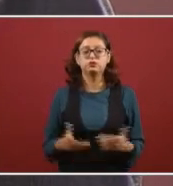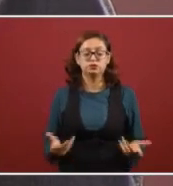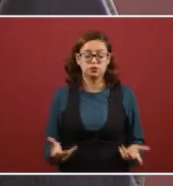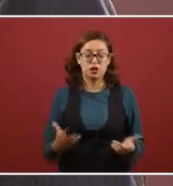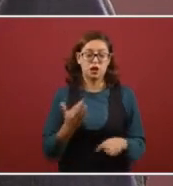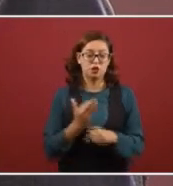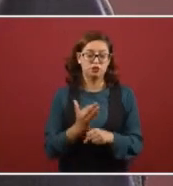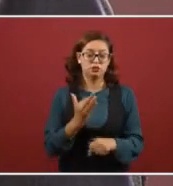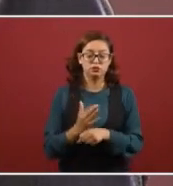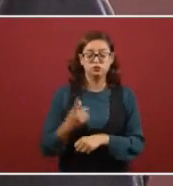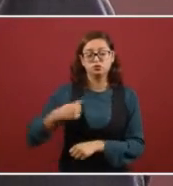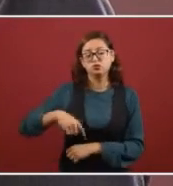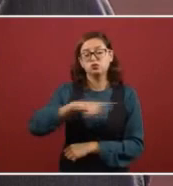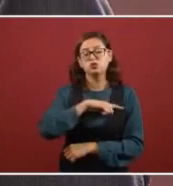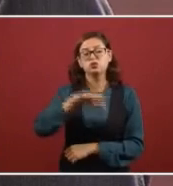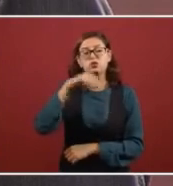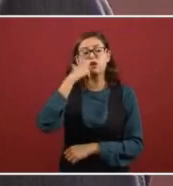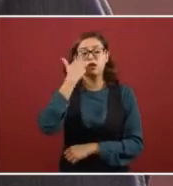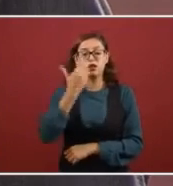with the workers